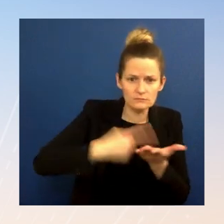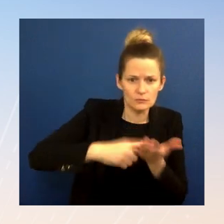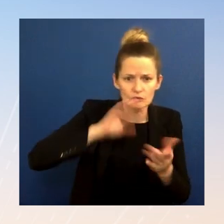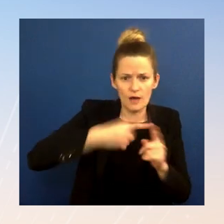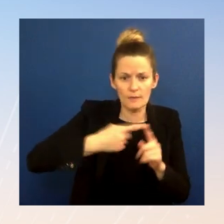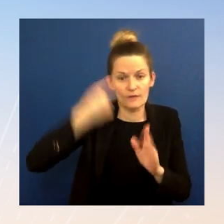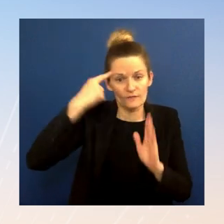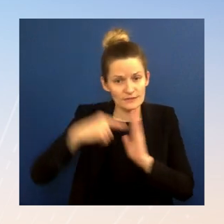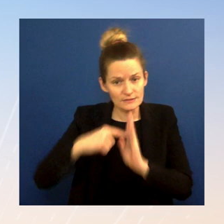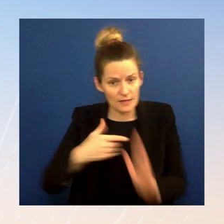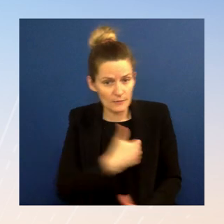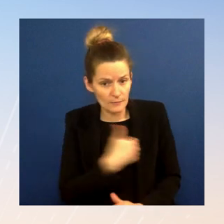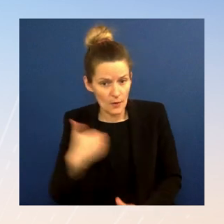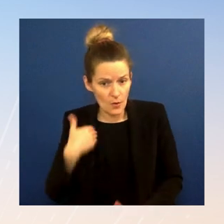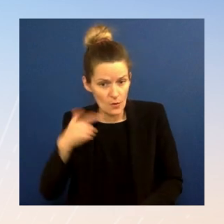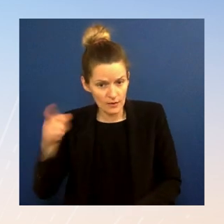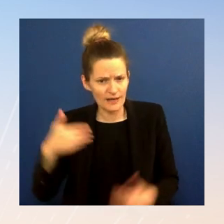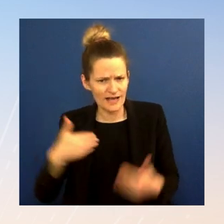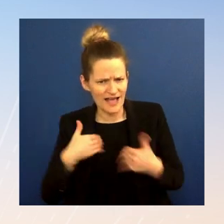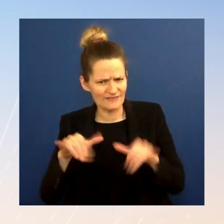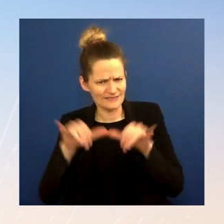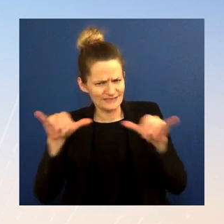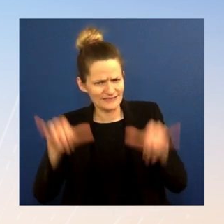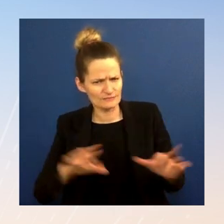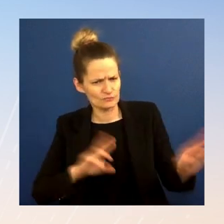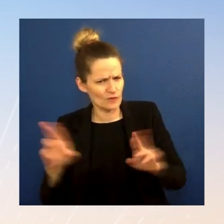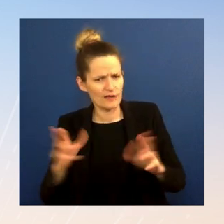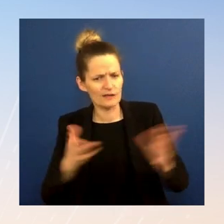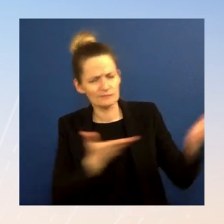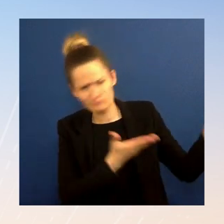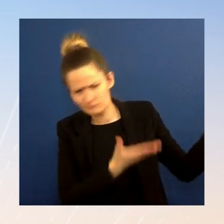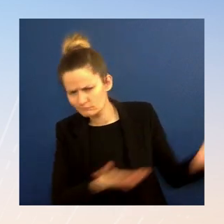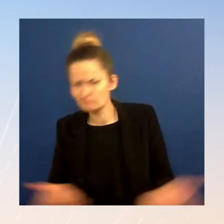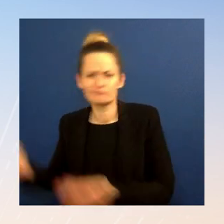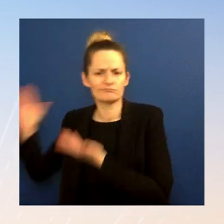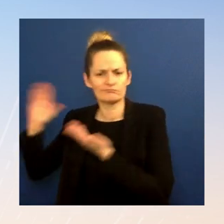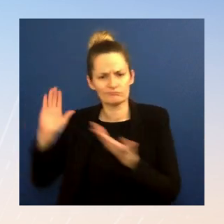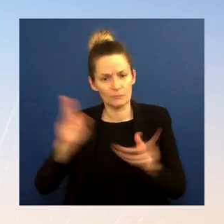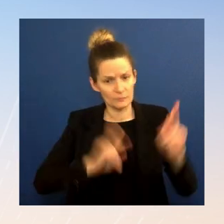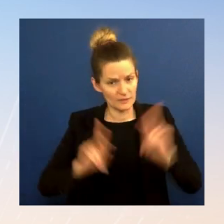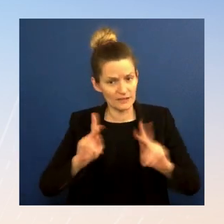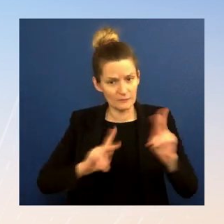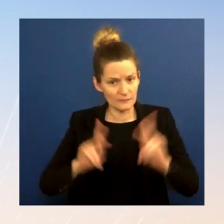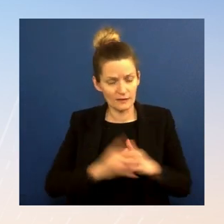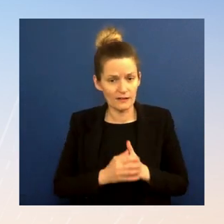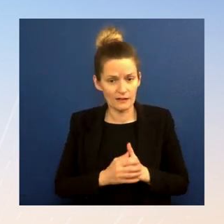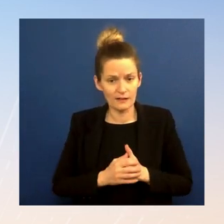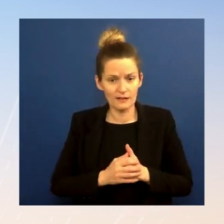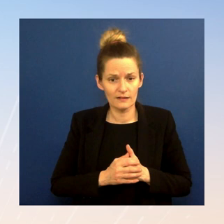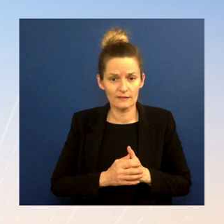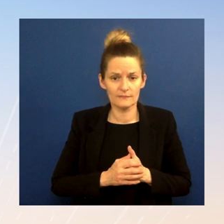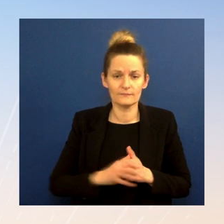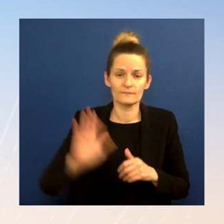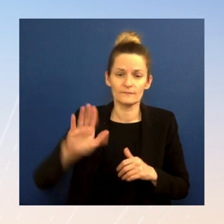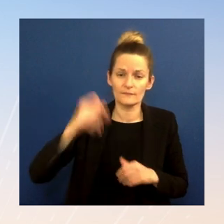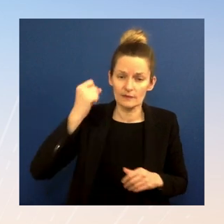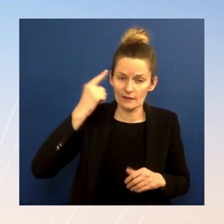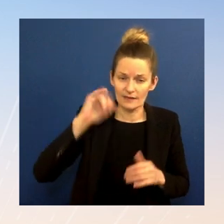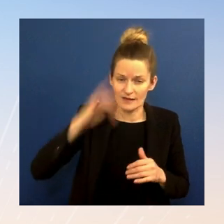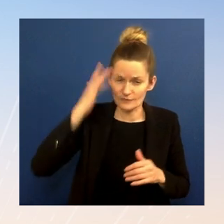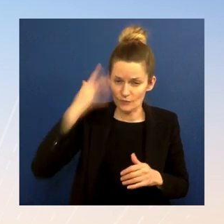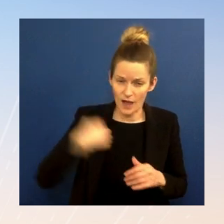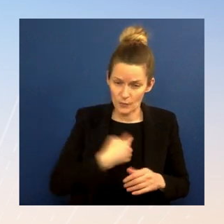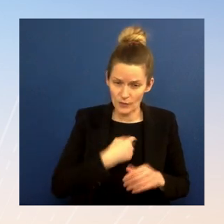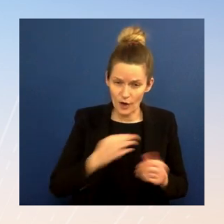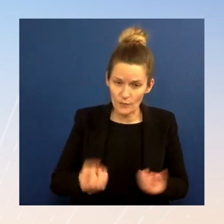refugees. That has been the preference of these refugees. That's why we have been providing our humanitarian assistance to